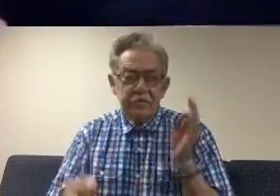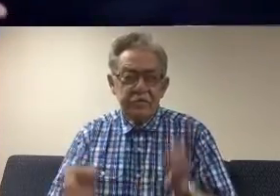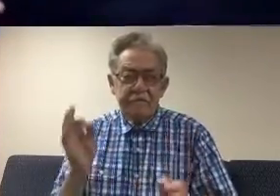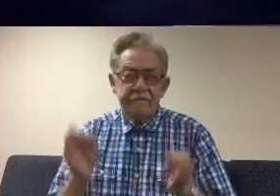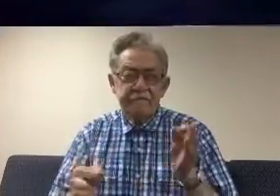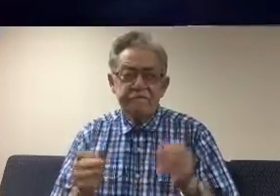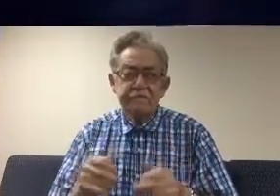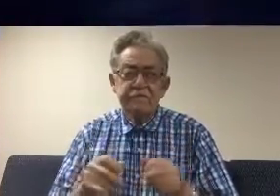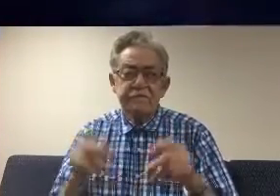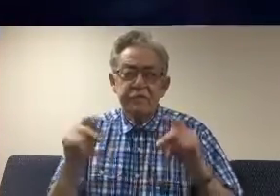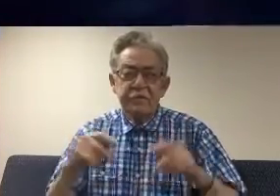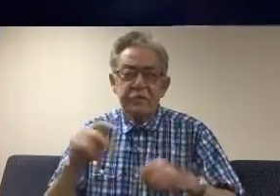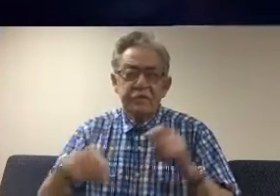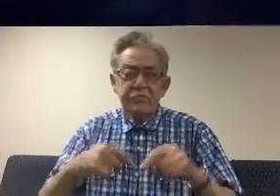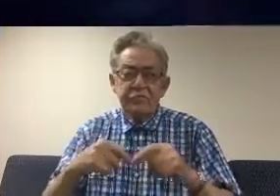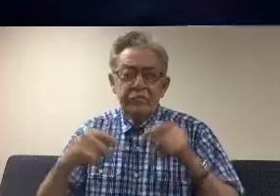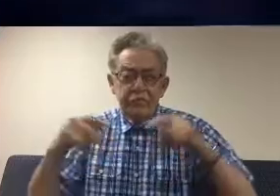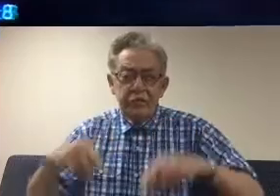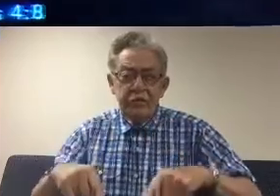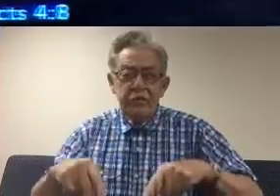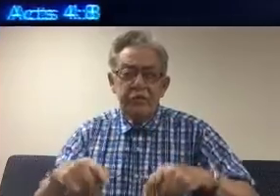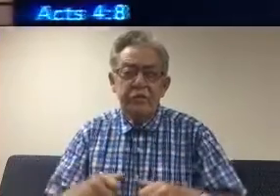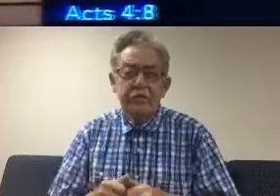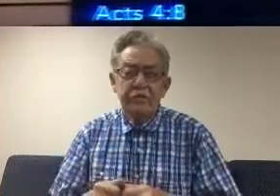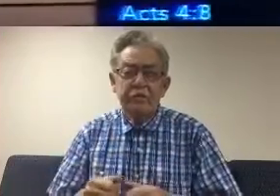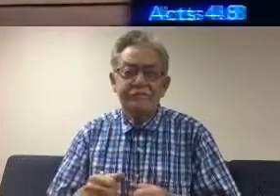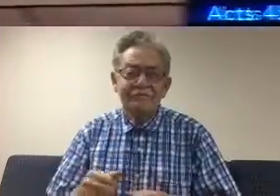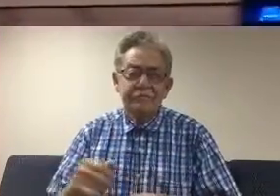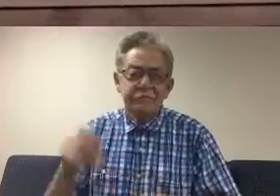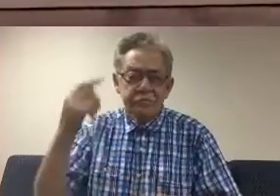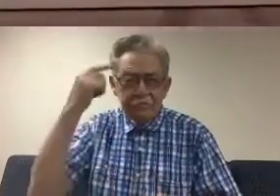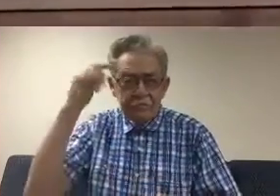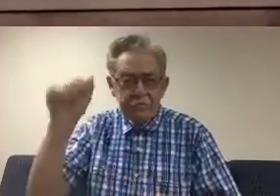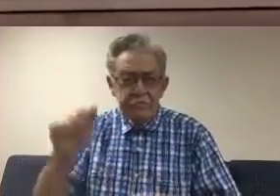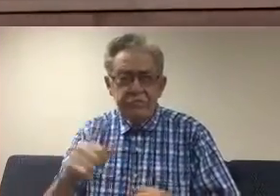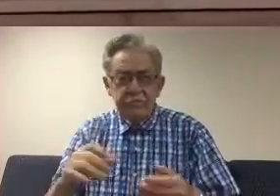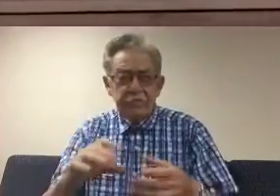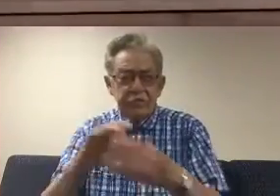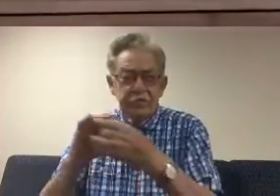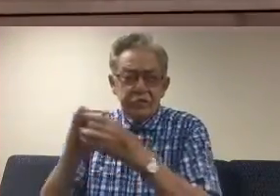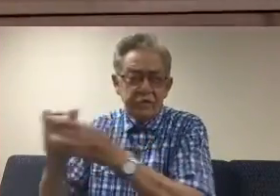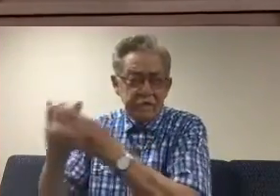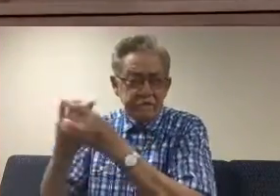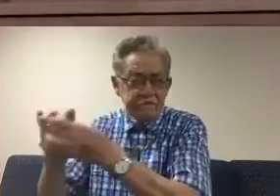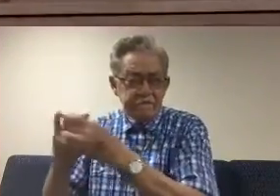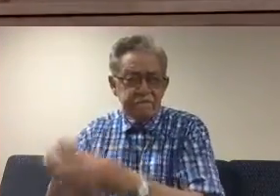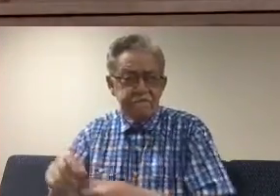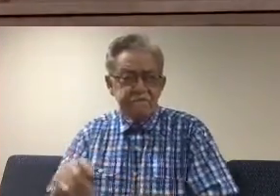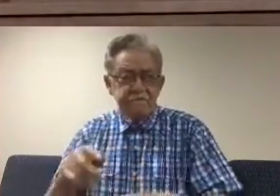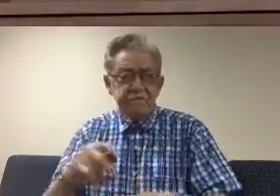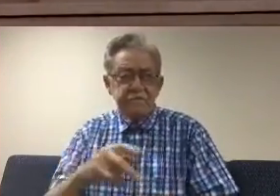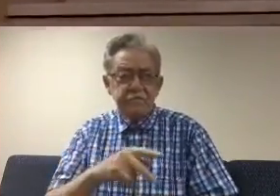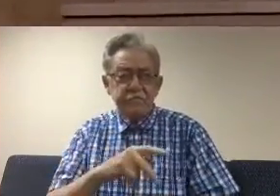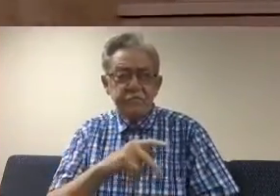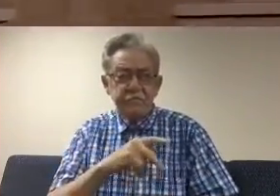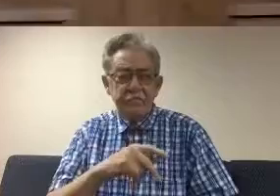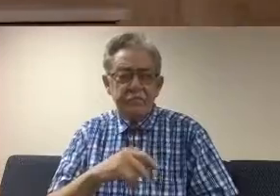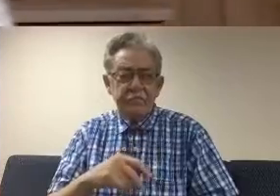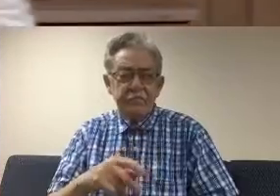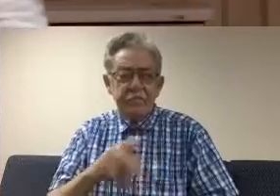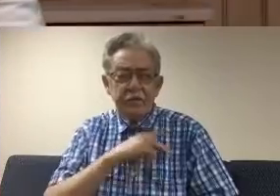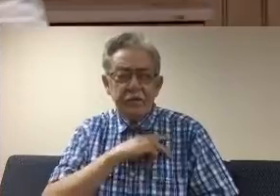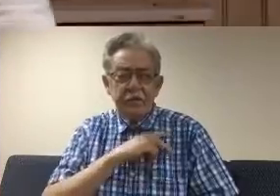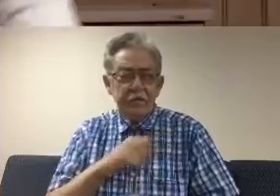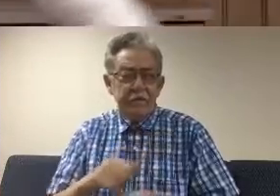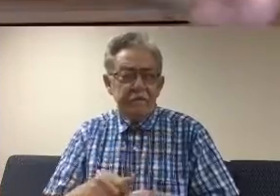to Paul. And it is because of Gamaliel's connection to Paul and Paul's subsequent telling